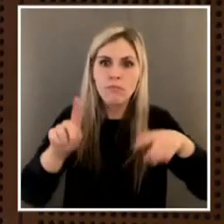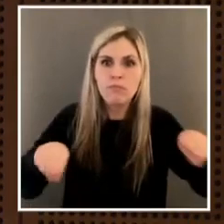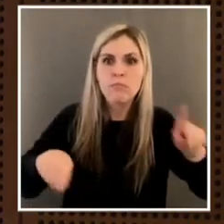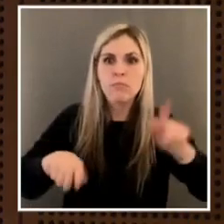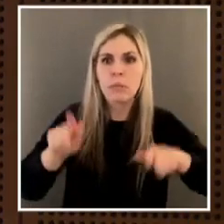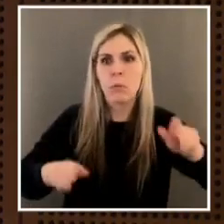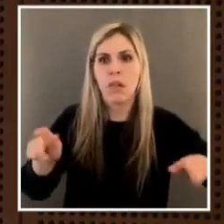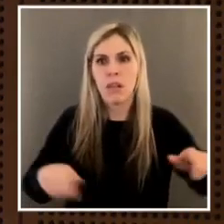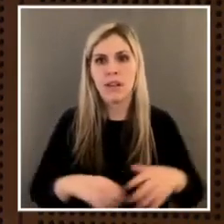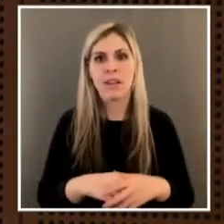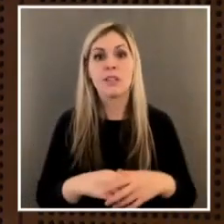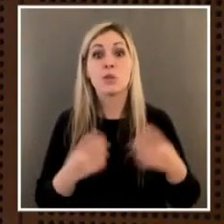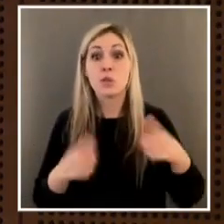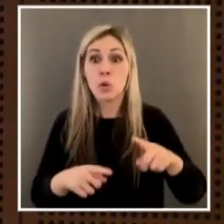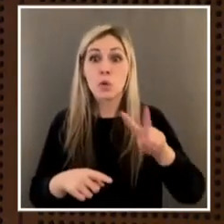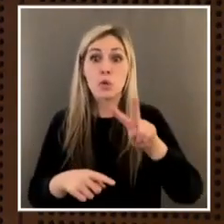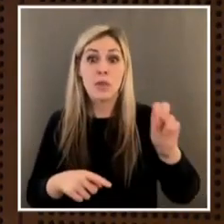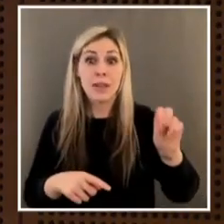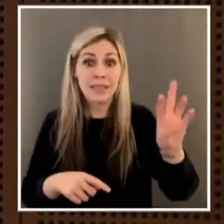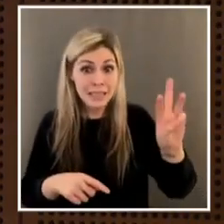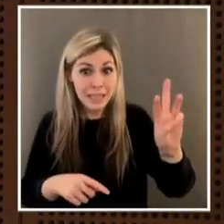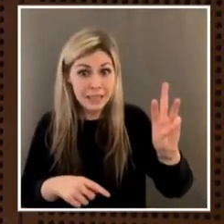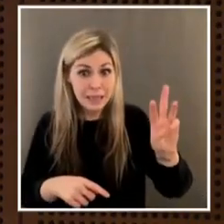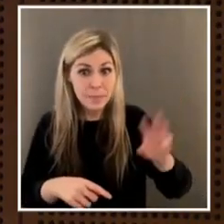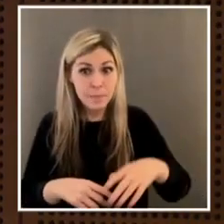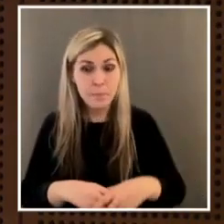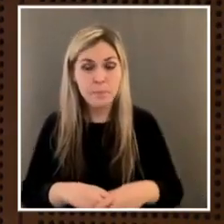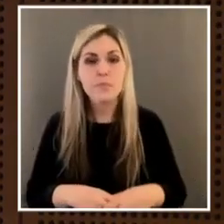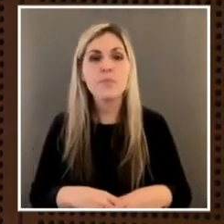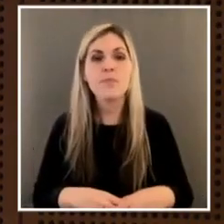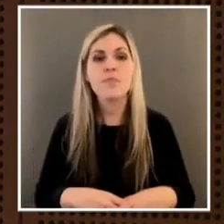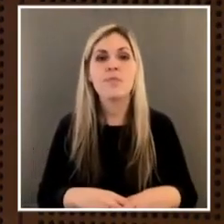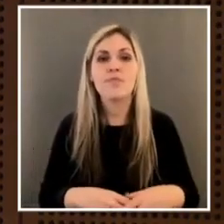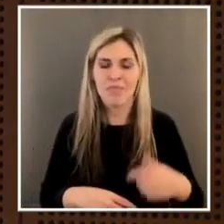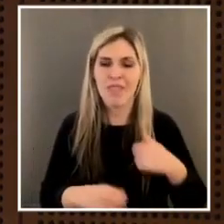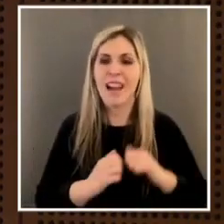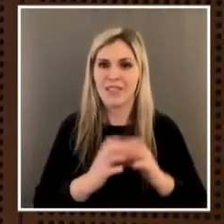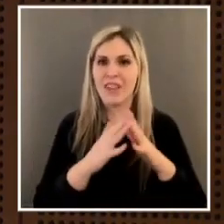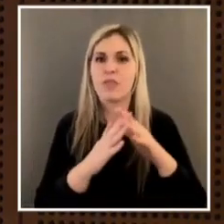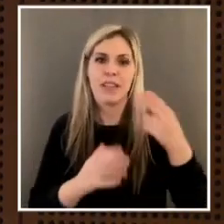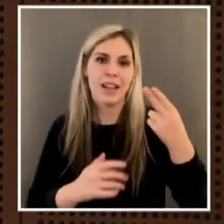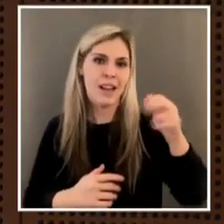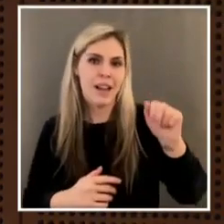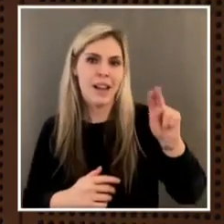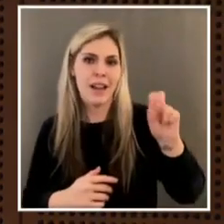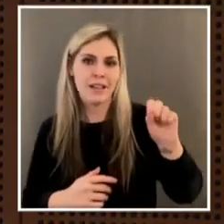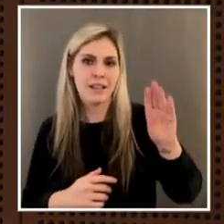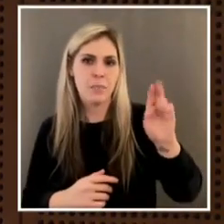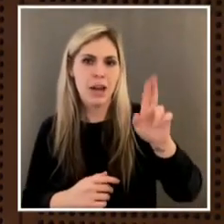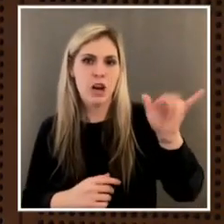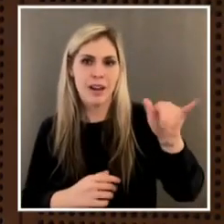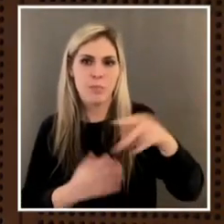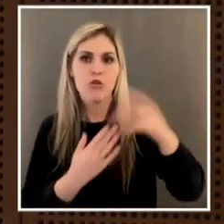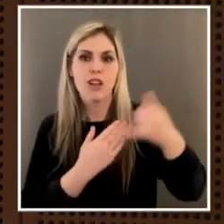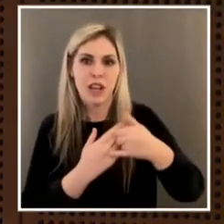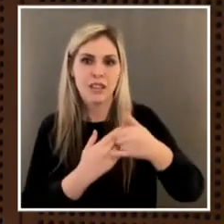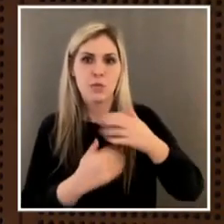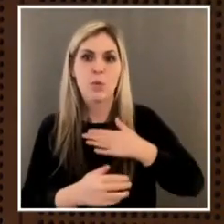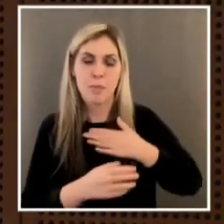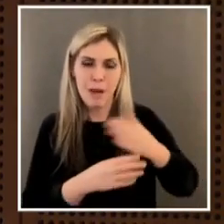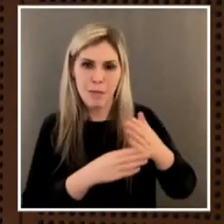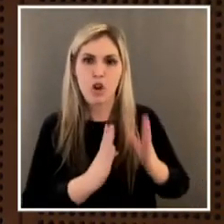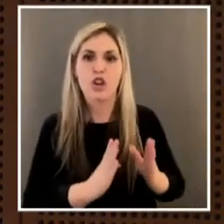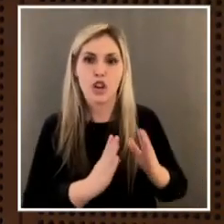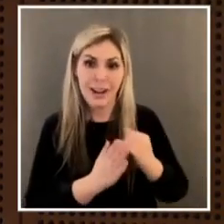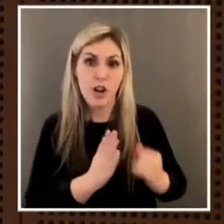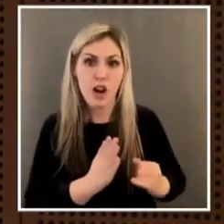So in 2006, I founded the Hansberry Project with my partner in art, Vivian Phillips.